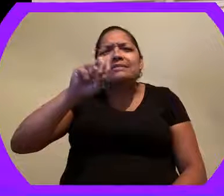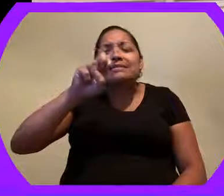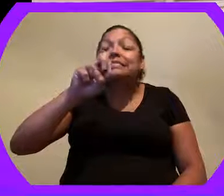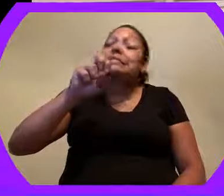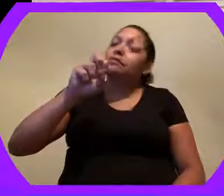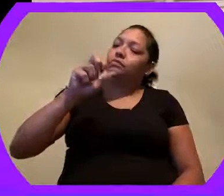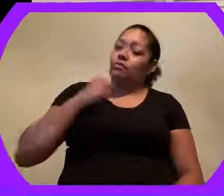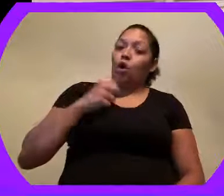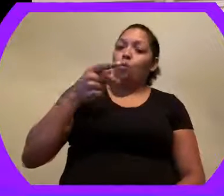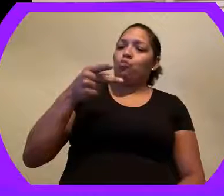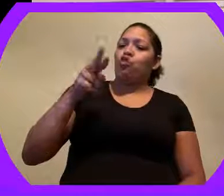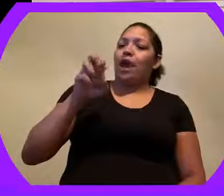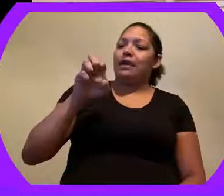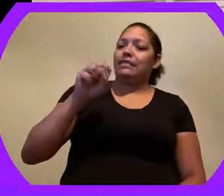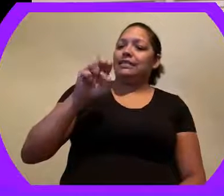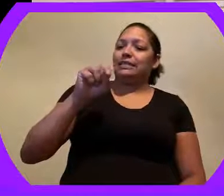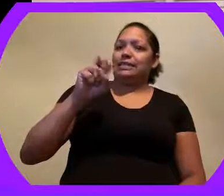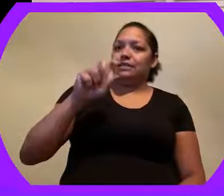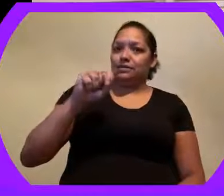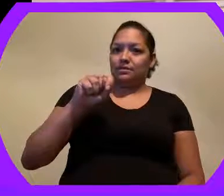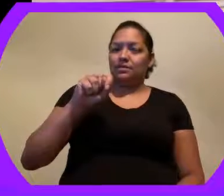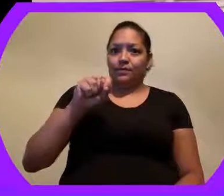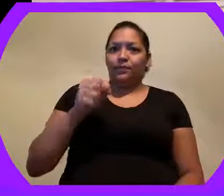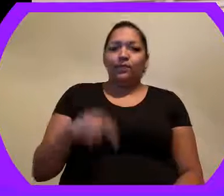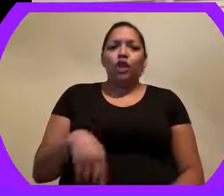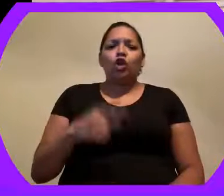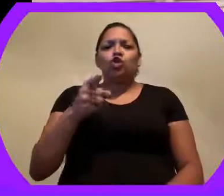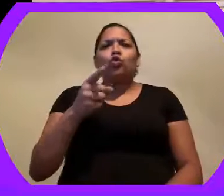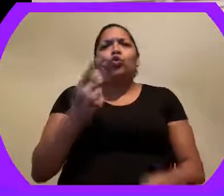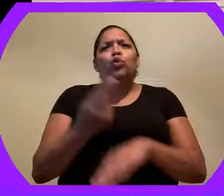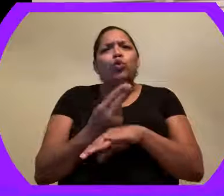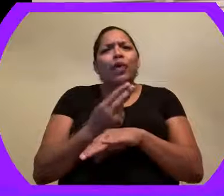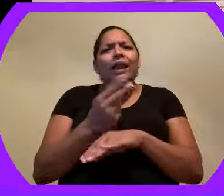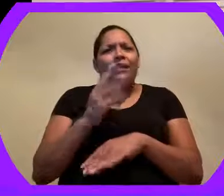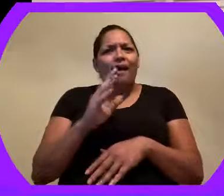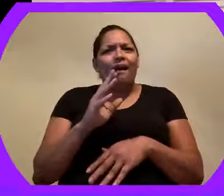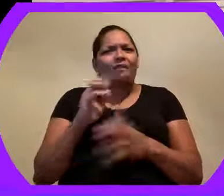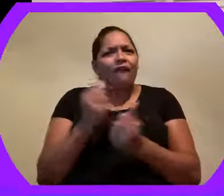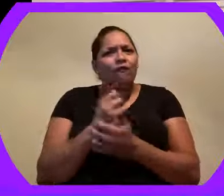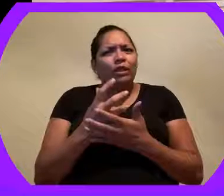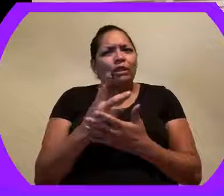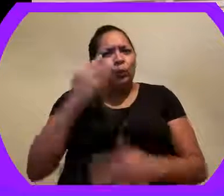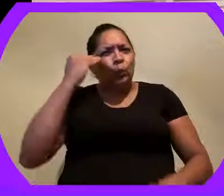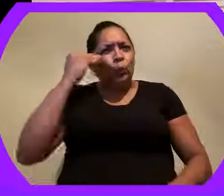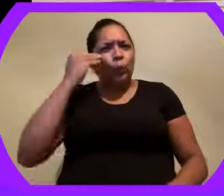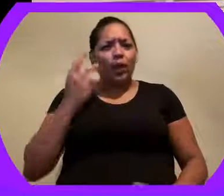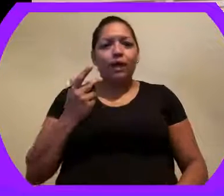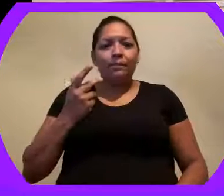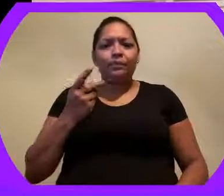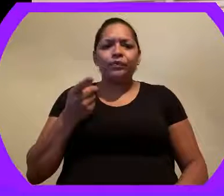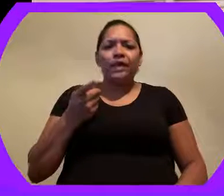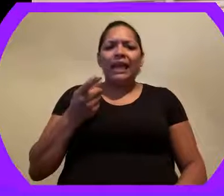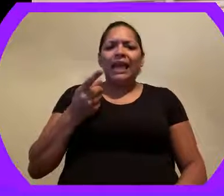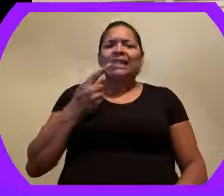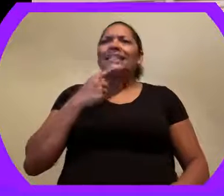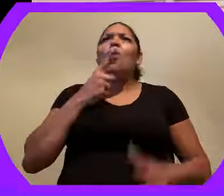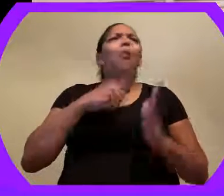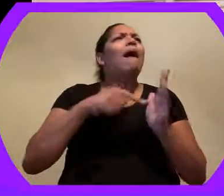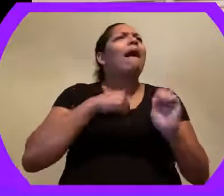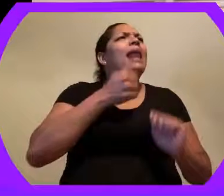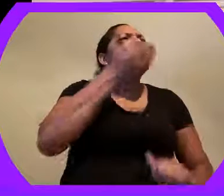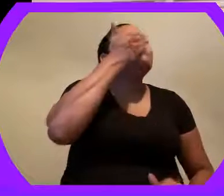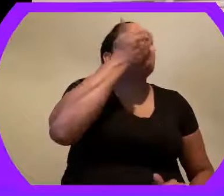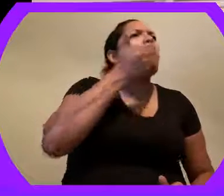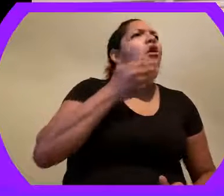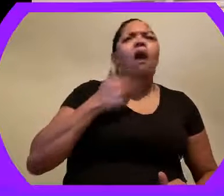word present even mean? And a great way to kind of step into this is to utilize your senses, all 5 of them, and maybe even your 6th, right?